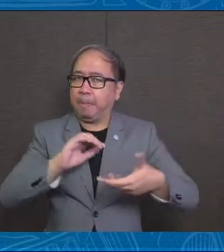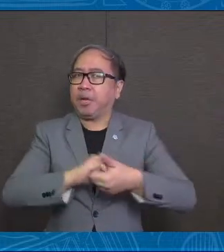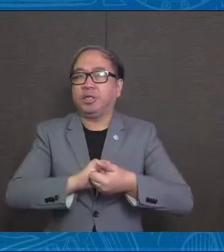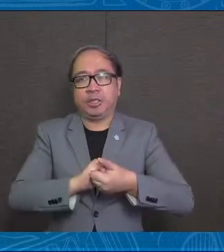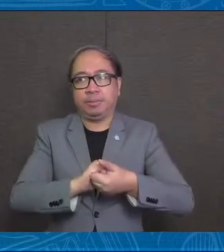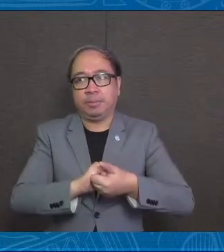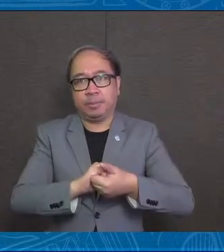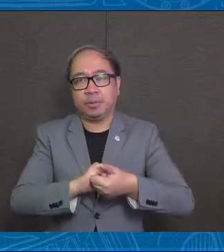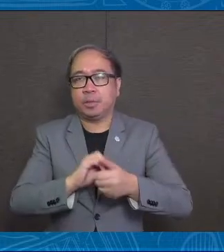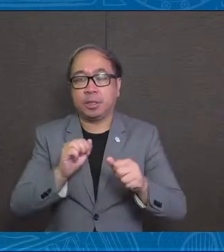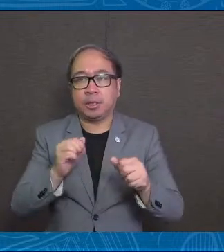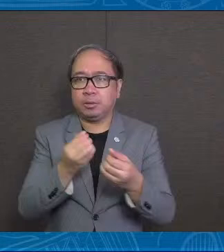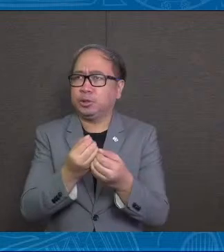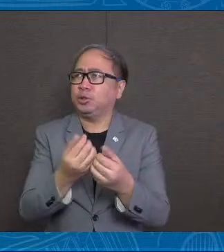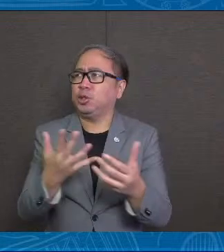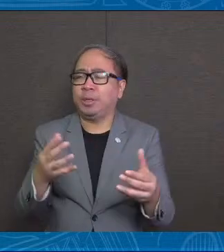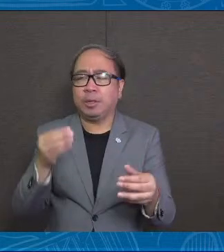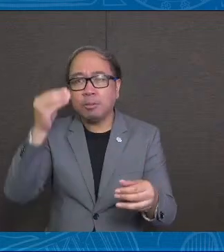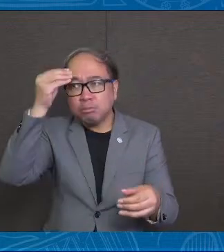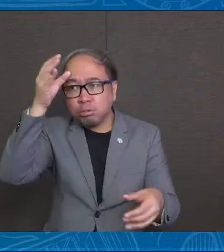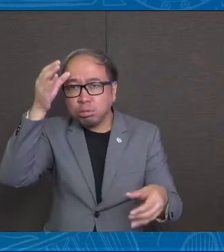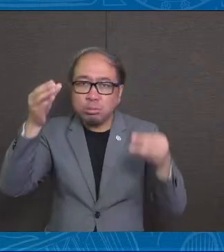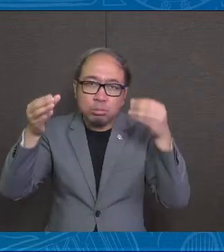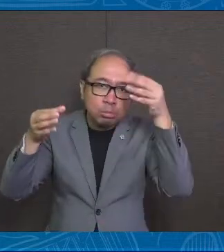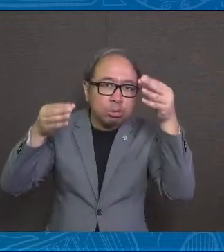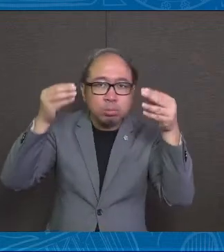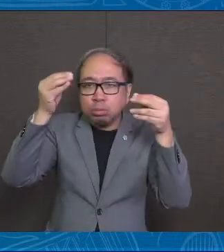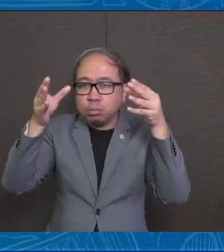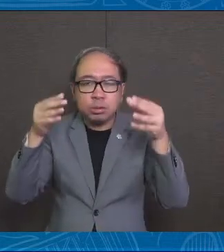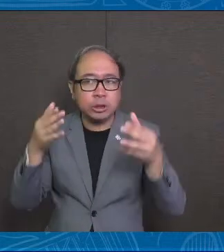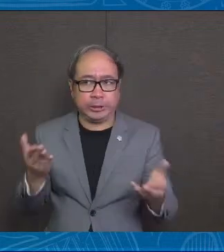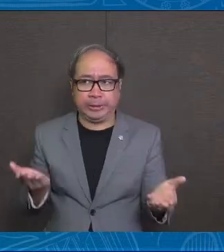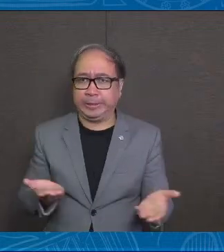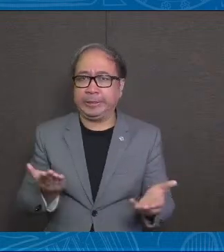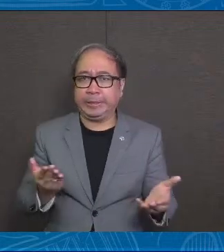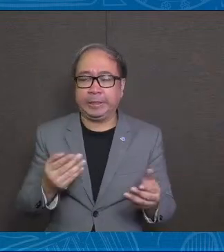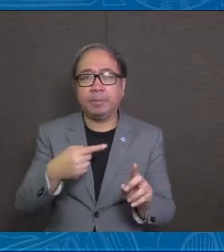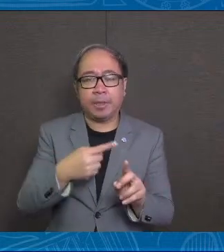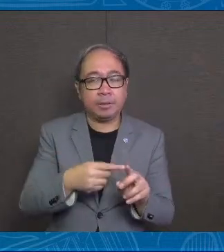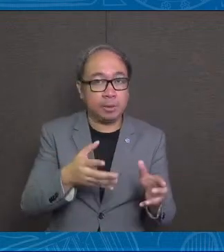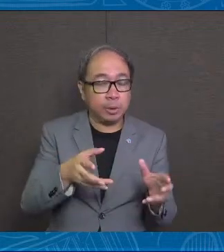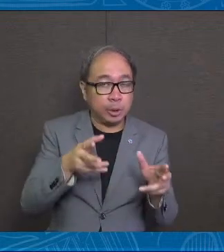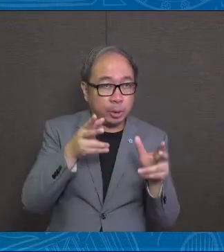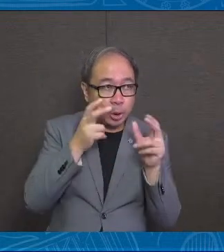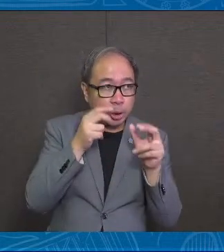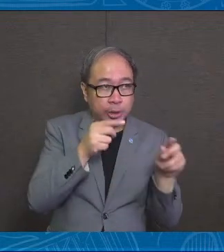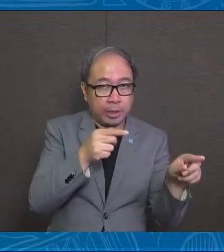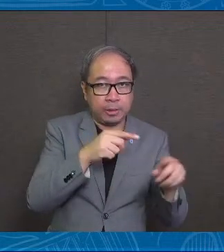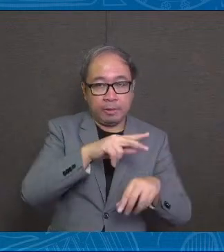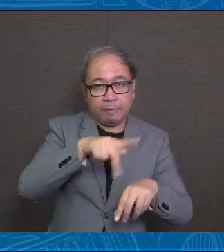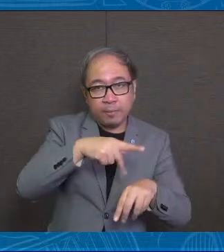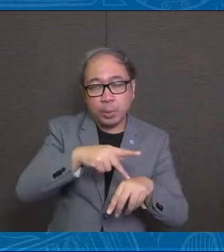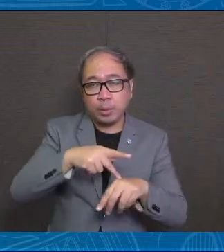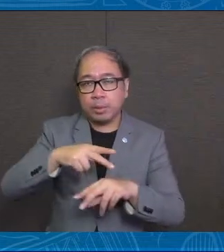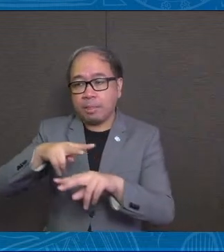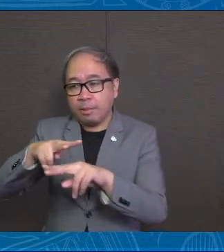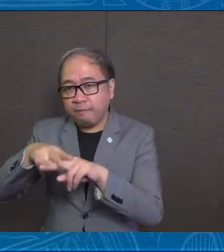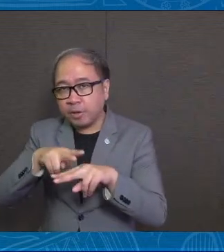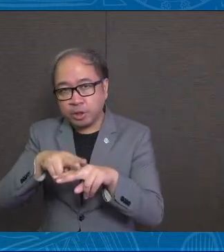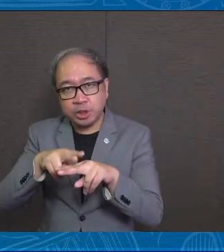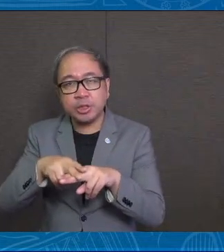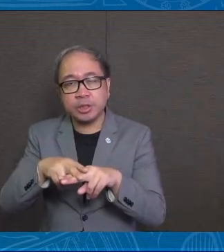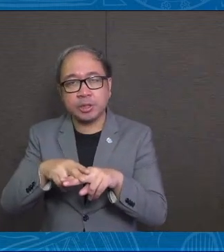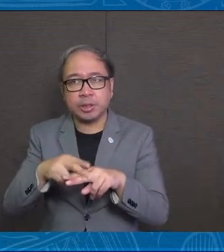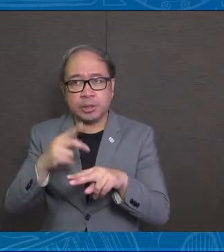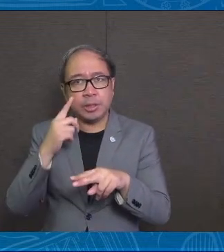knowledge in this room, and we heard from Laos, Fiji, and the Philippines, and there's a value to